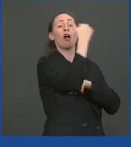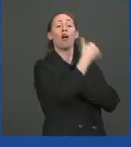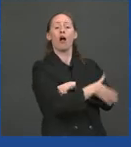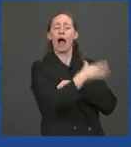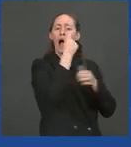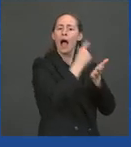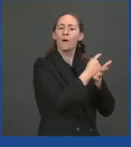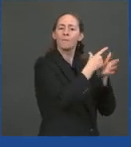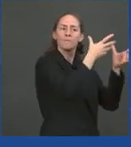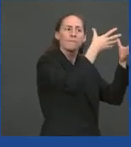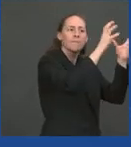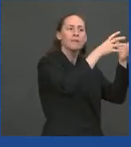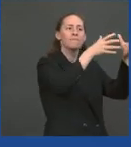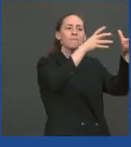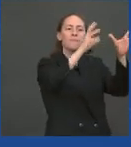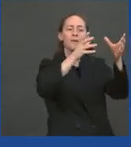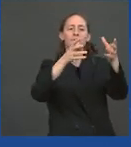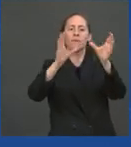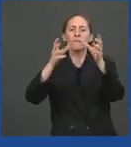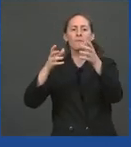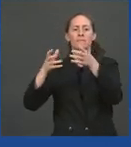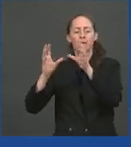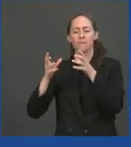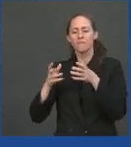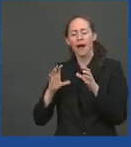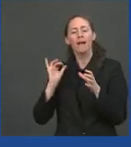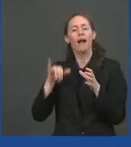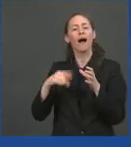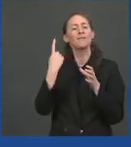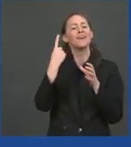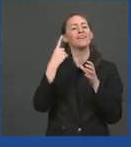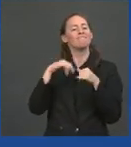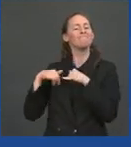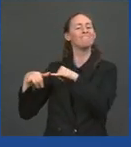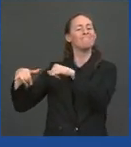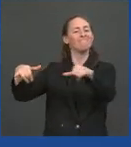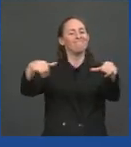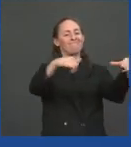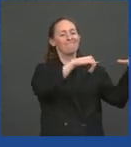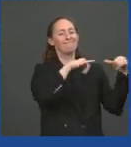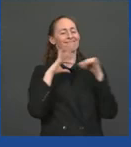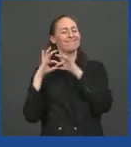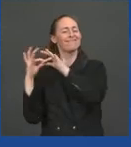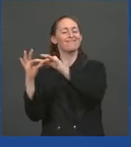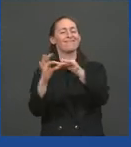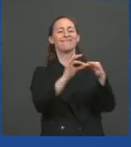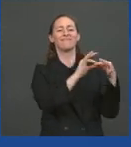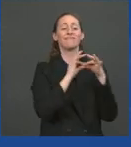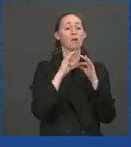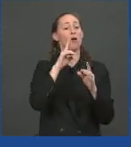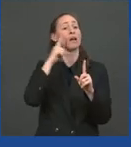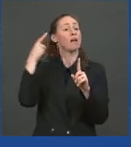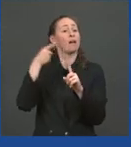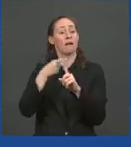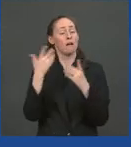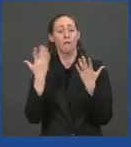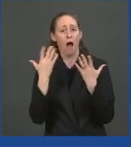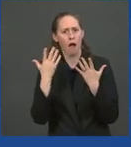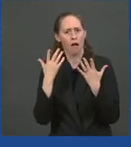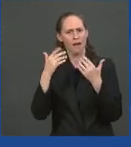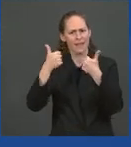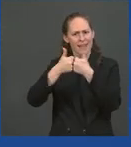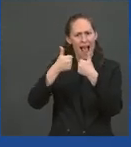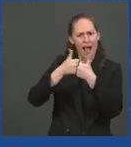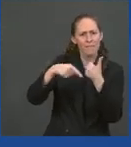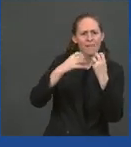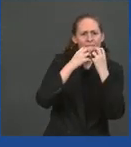of possibilities. And through it all, one thing remains constant: the values of the game and of the sport.